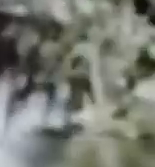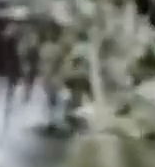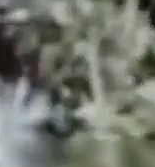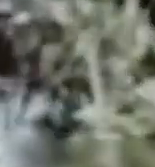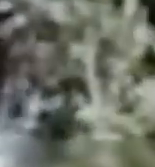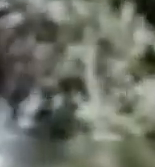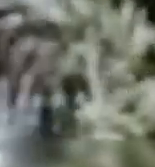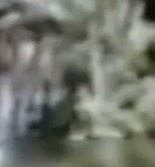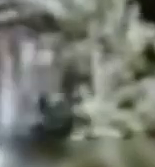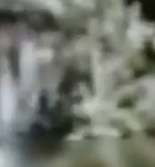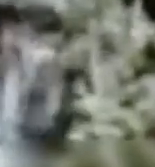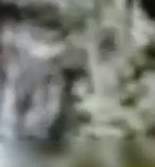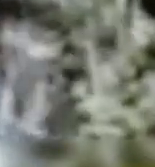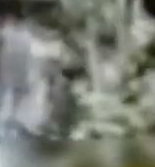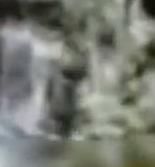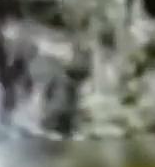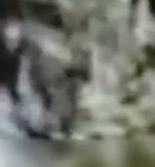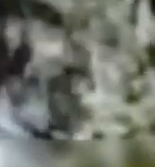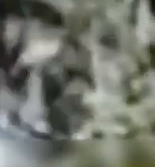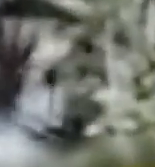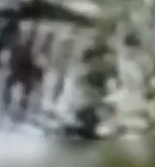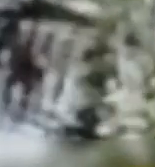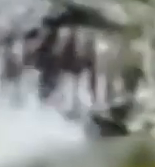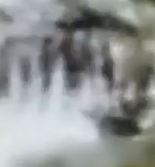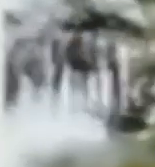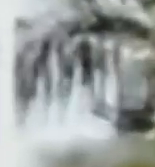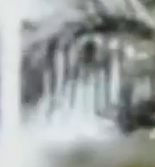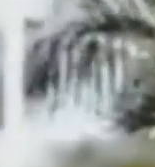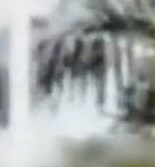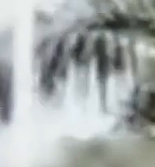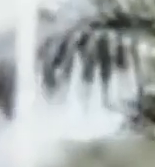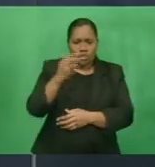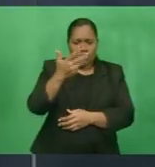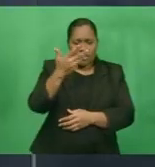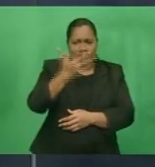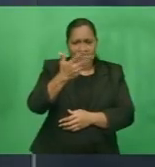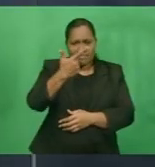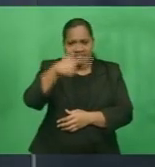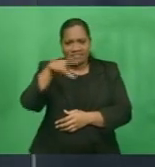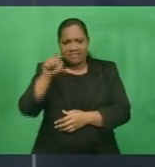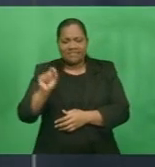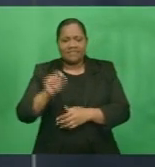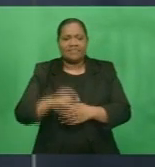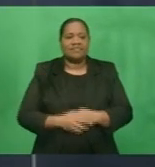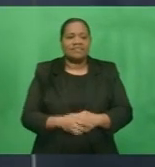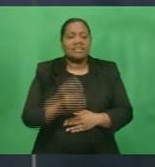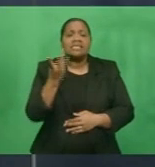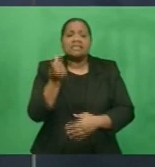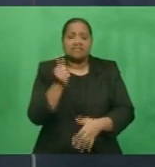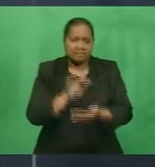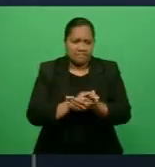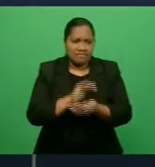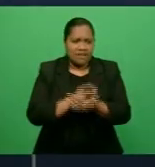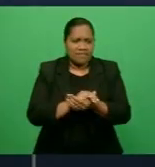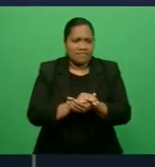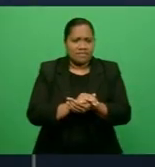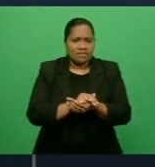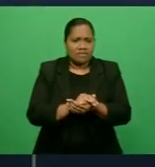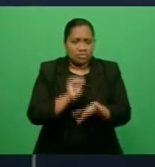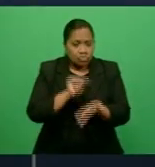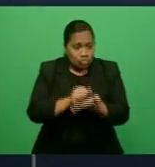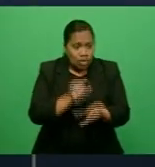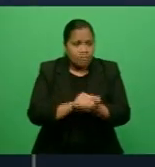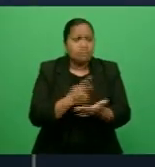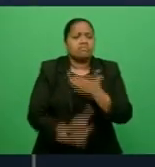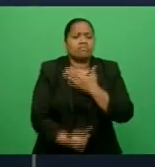independence in October 1970. Lena Rees, FBC News. Some kava stores are under the radar for possible drug